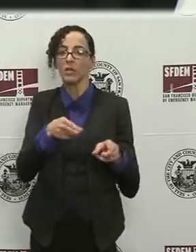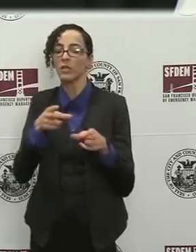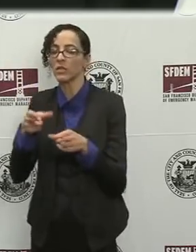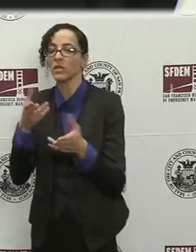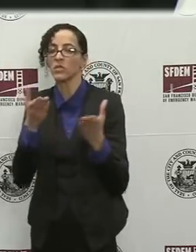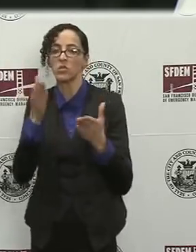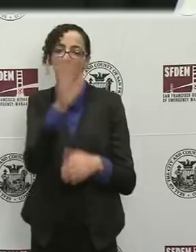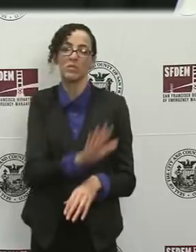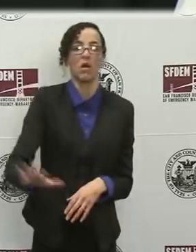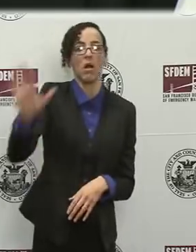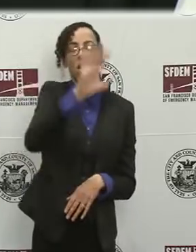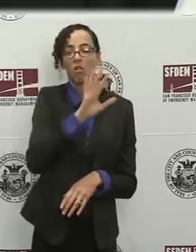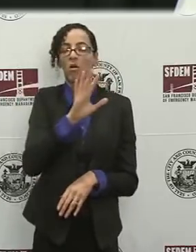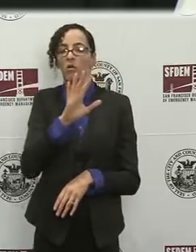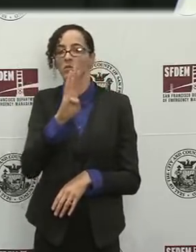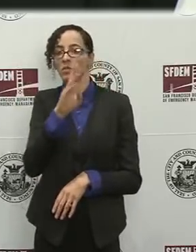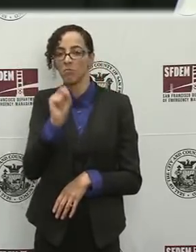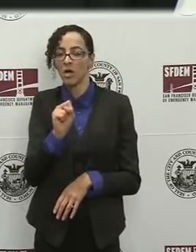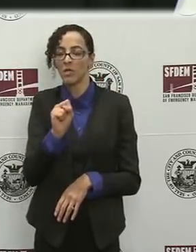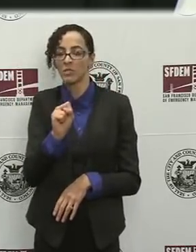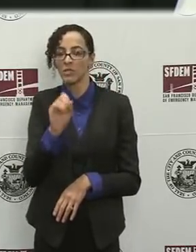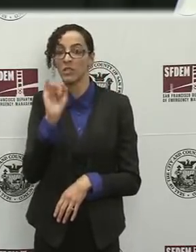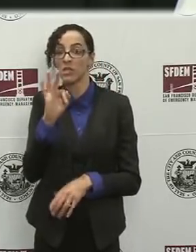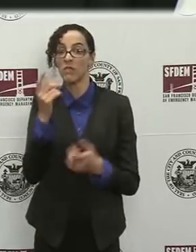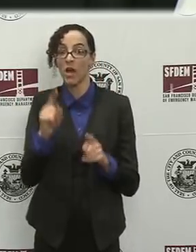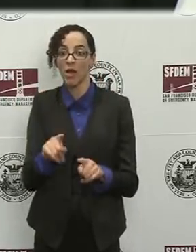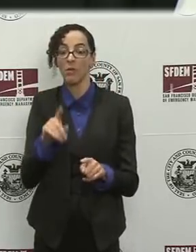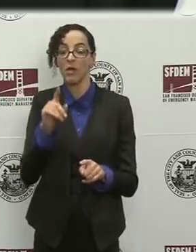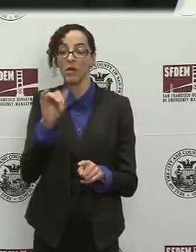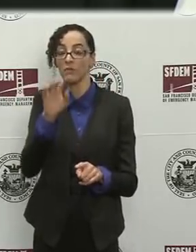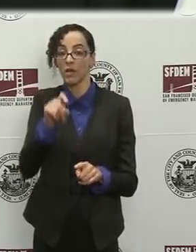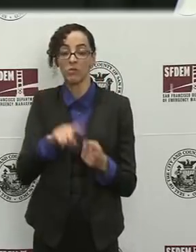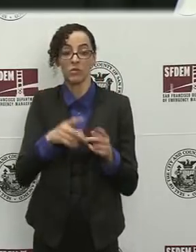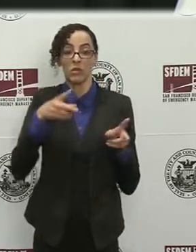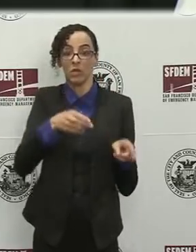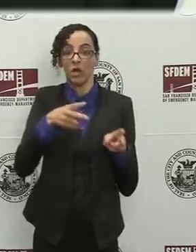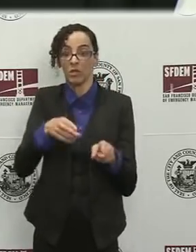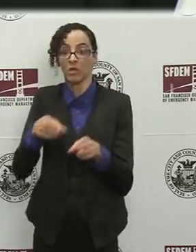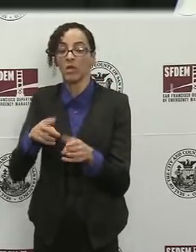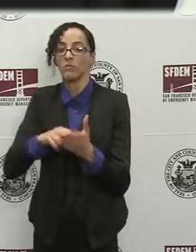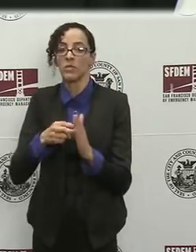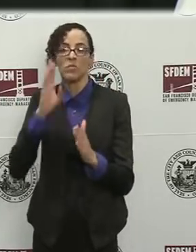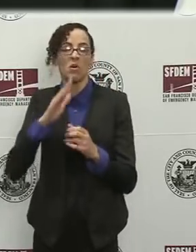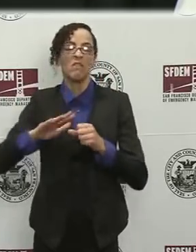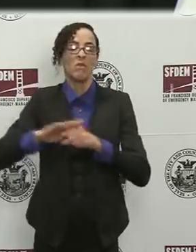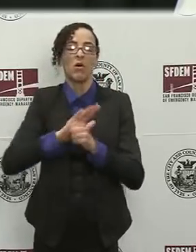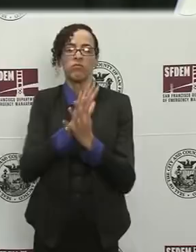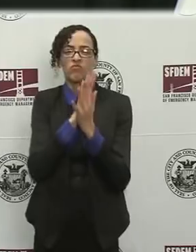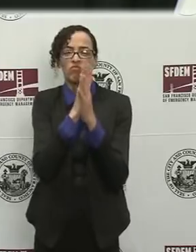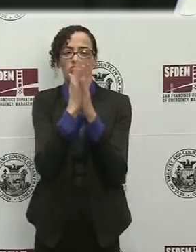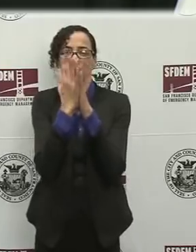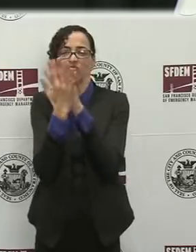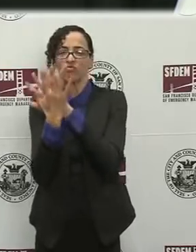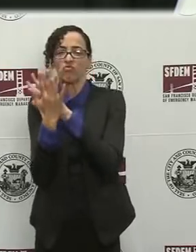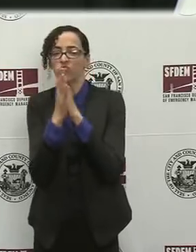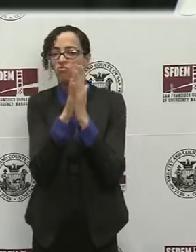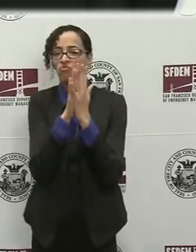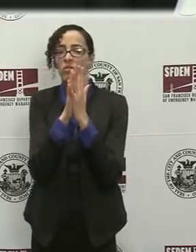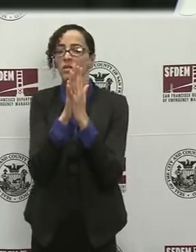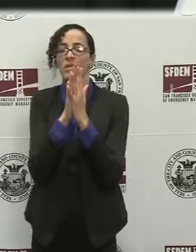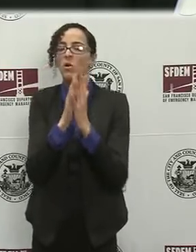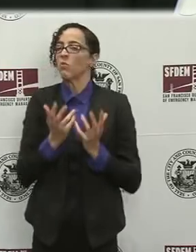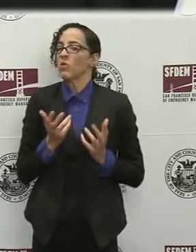extreme crowding on the most important lines. And so as a result of that, we've made the very